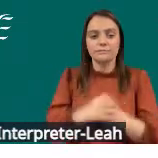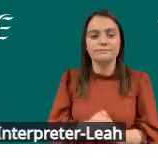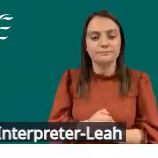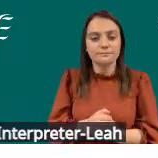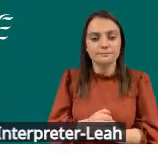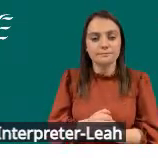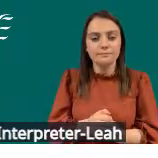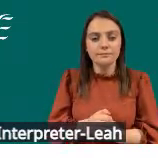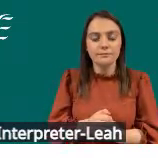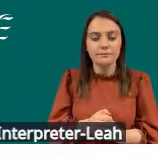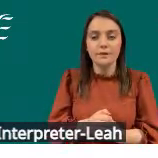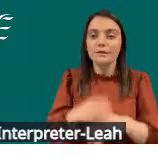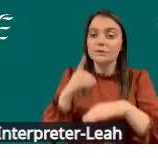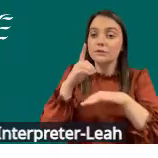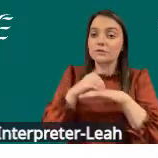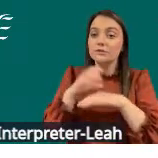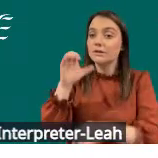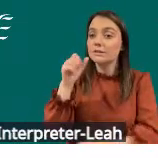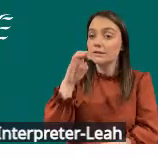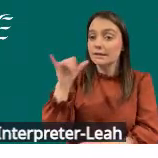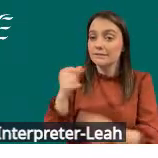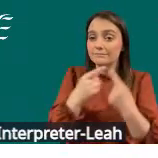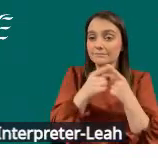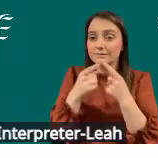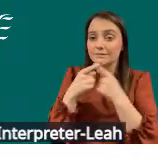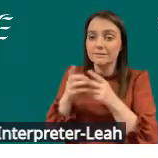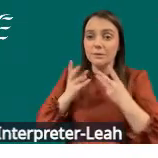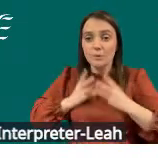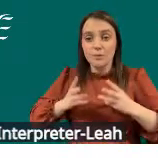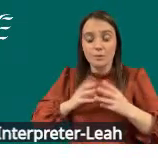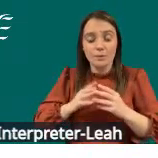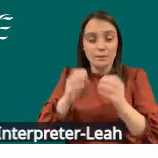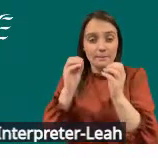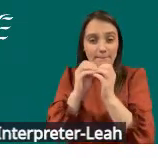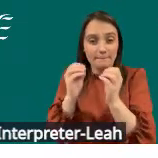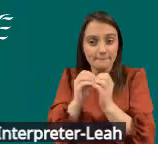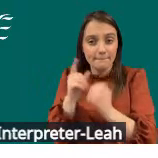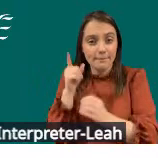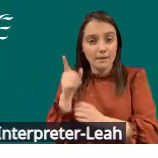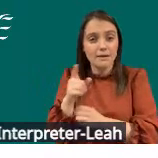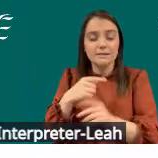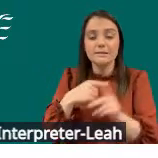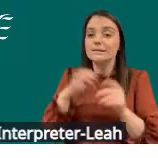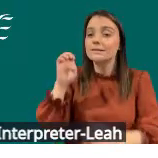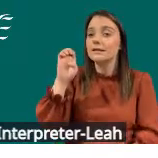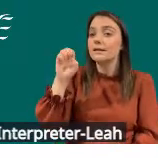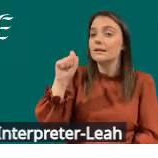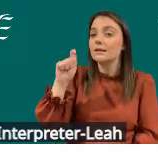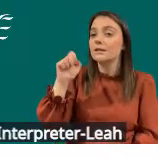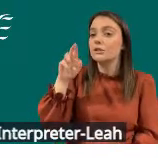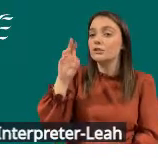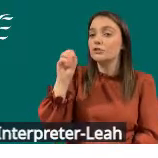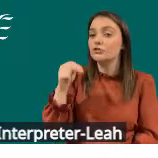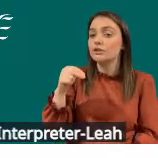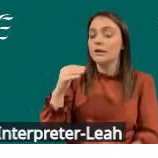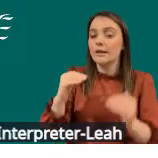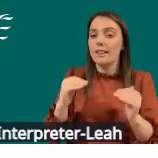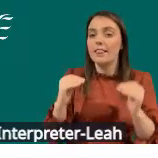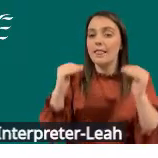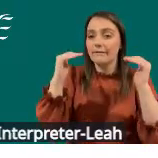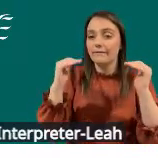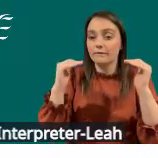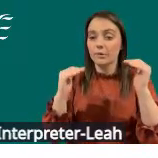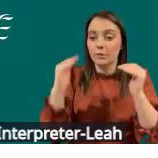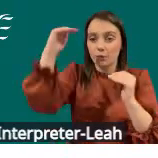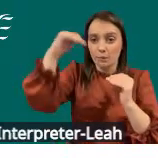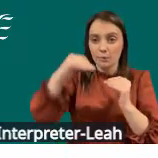Dr. Casey and a few other speakers have said, it's the estrogen level fluctuation that causes them. And when our